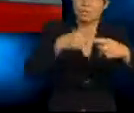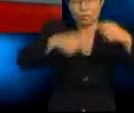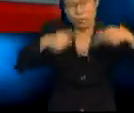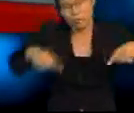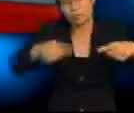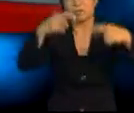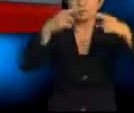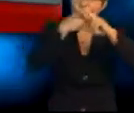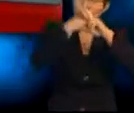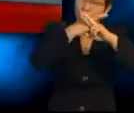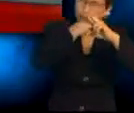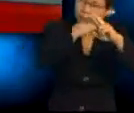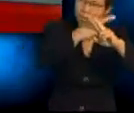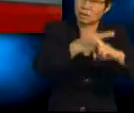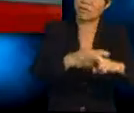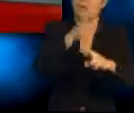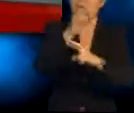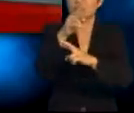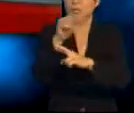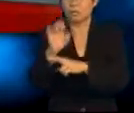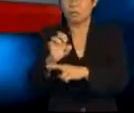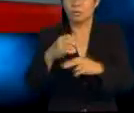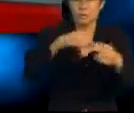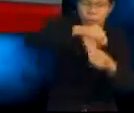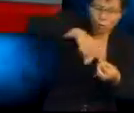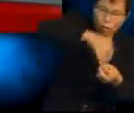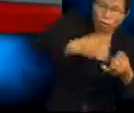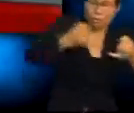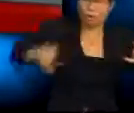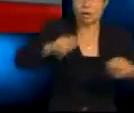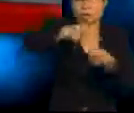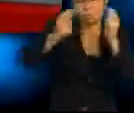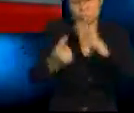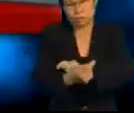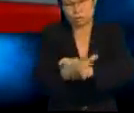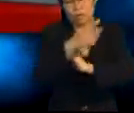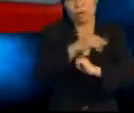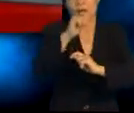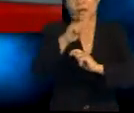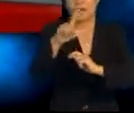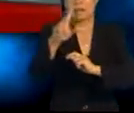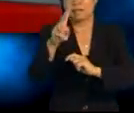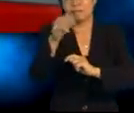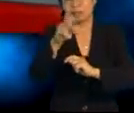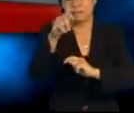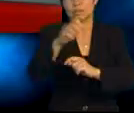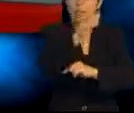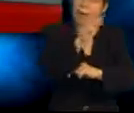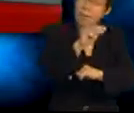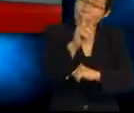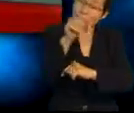resistor, fuse, coils of wire, transformer, the galvanator,